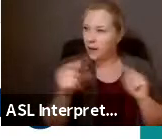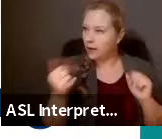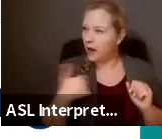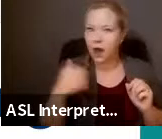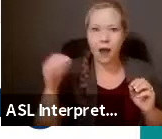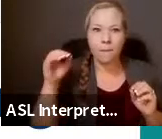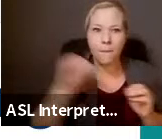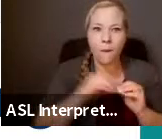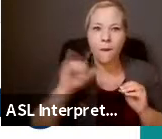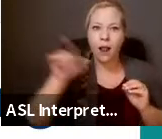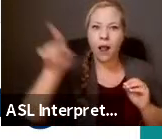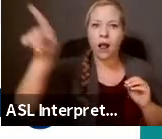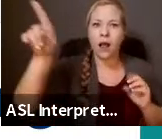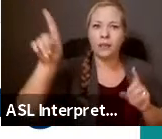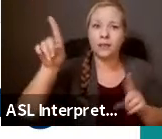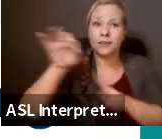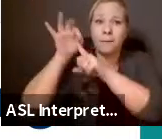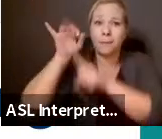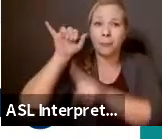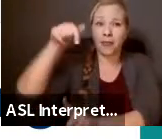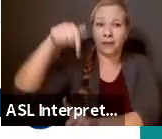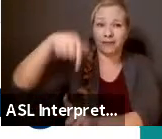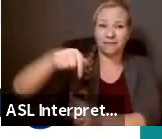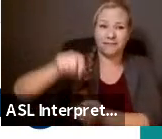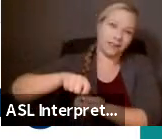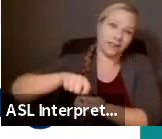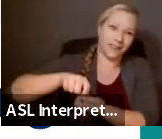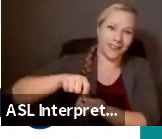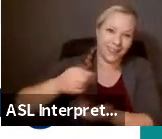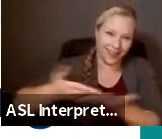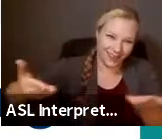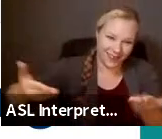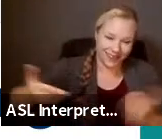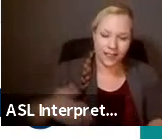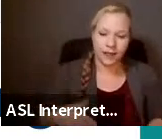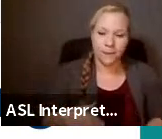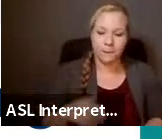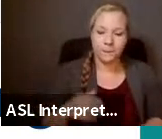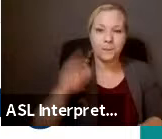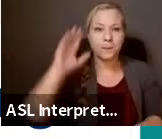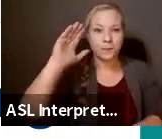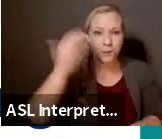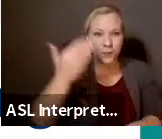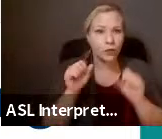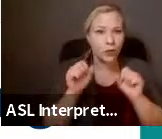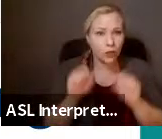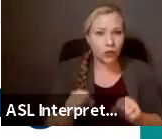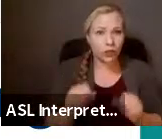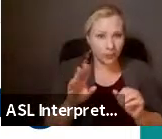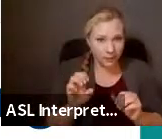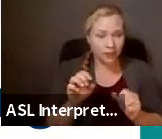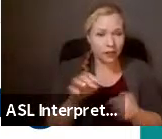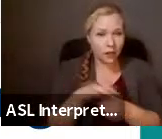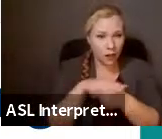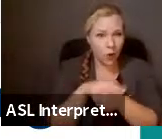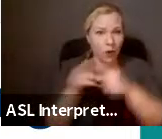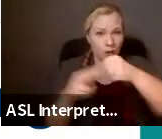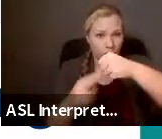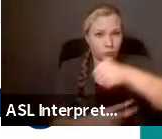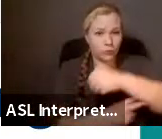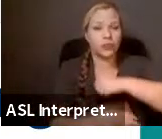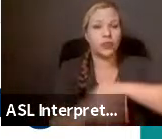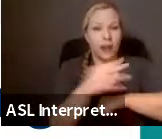guess. One thing is, it looks like there could be a local bridge and a freeway interchange on Hayden